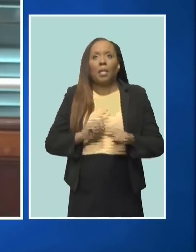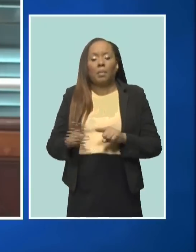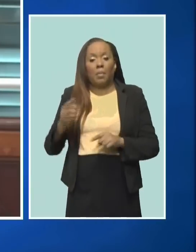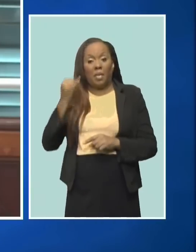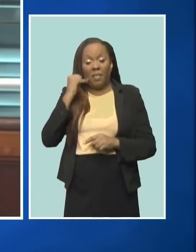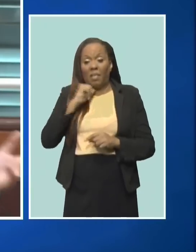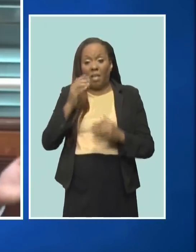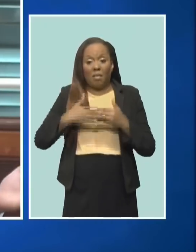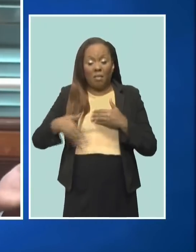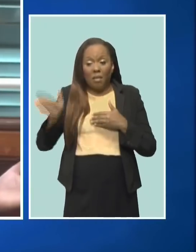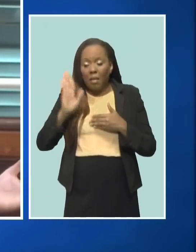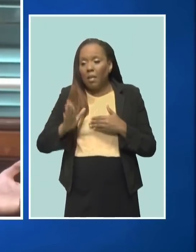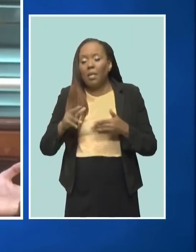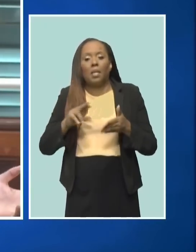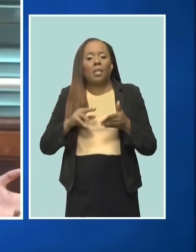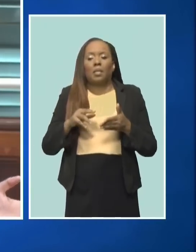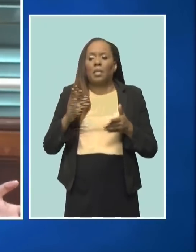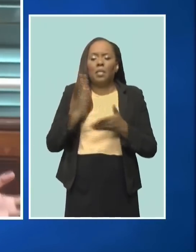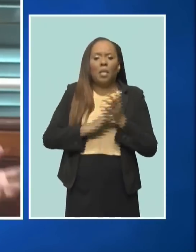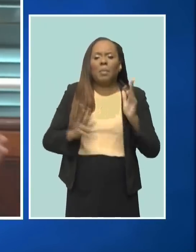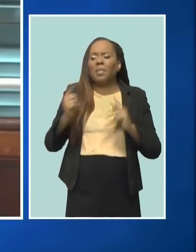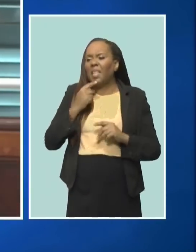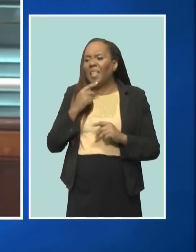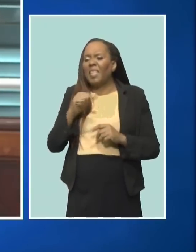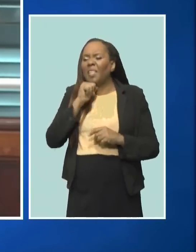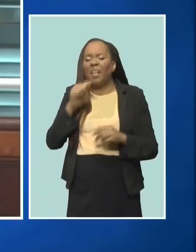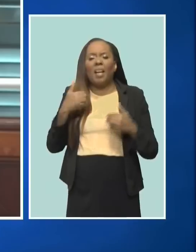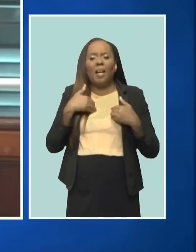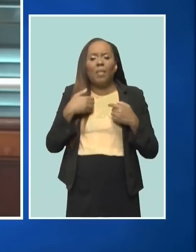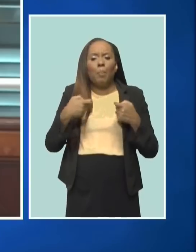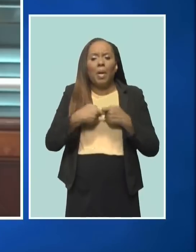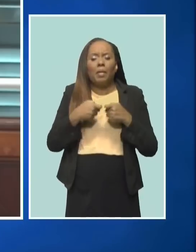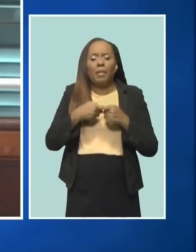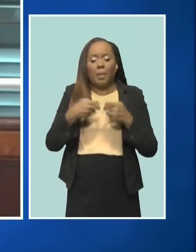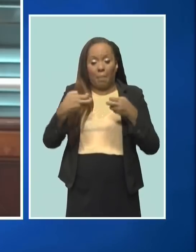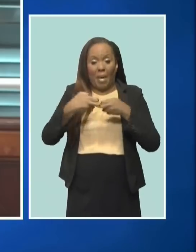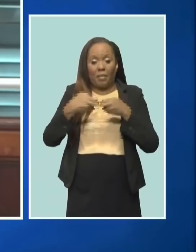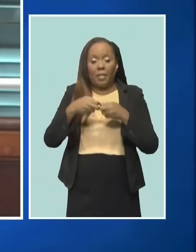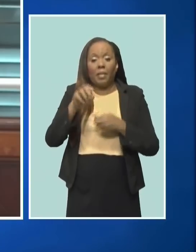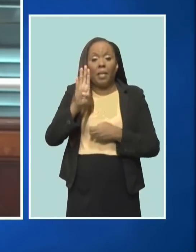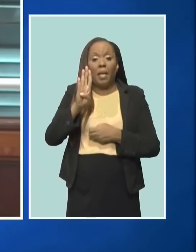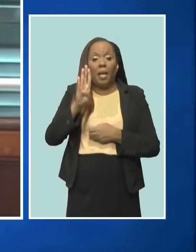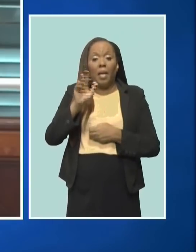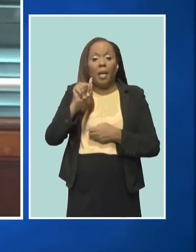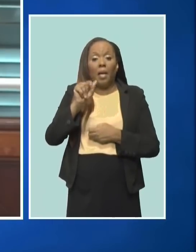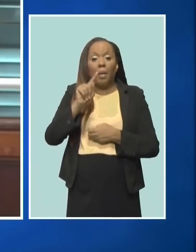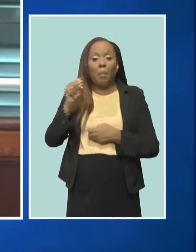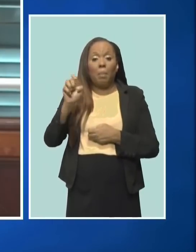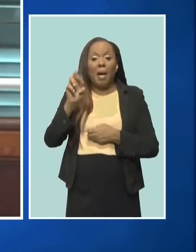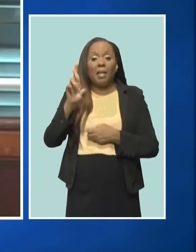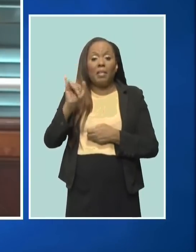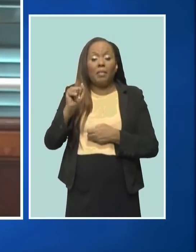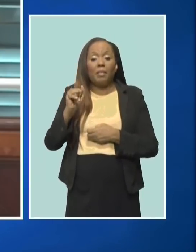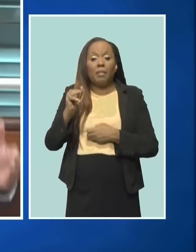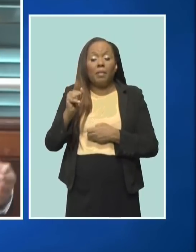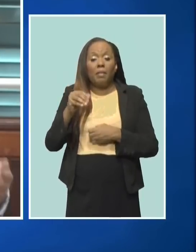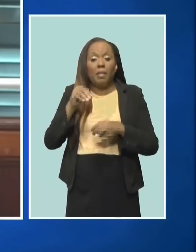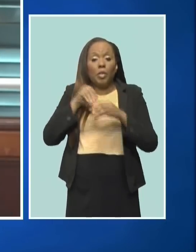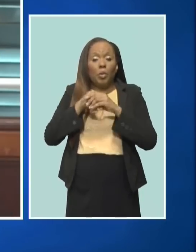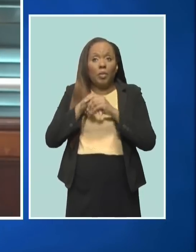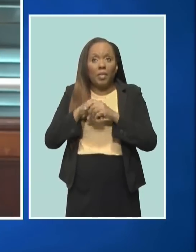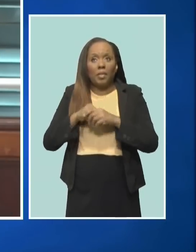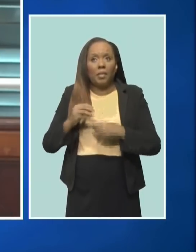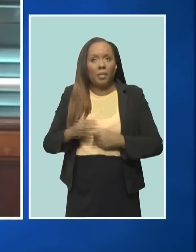storage. But at what stage then would you move it forward? How far backward are we going to be when others have moved